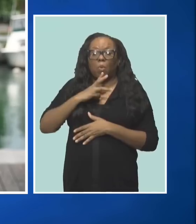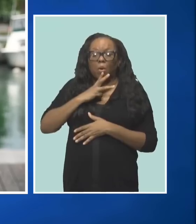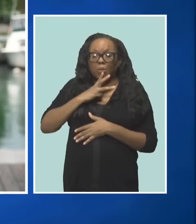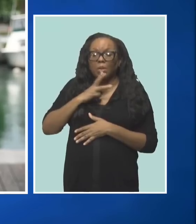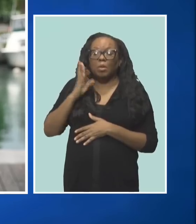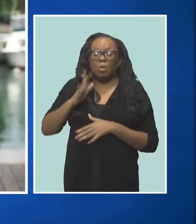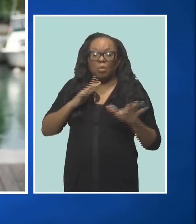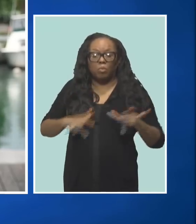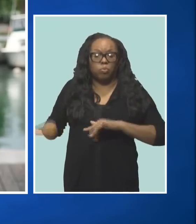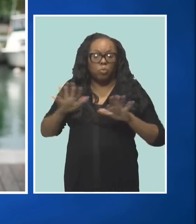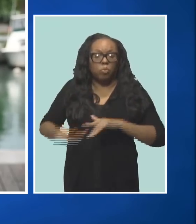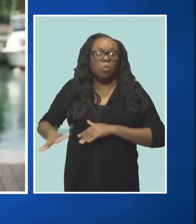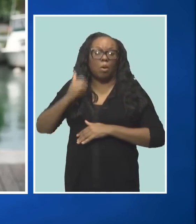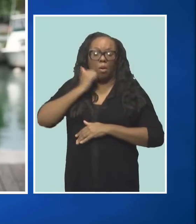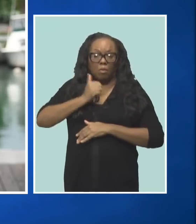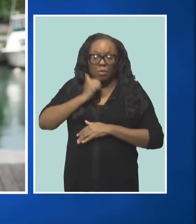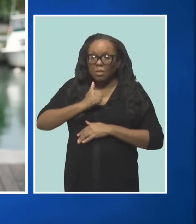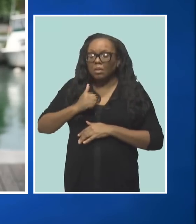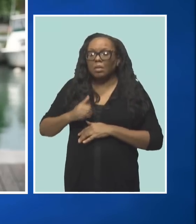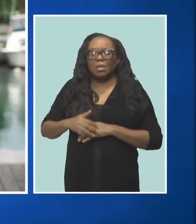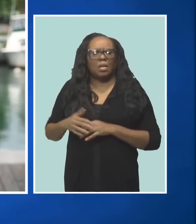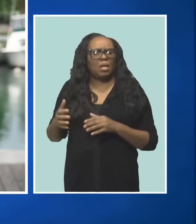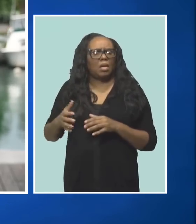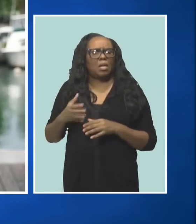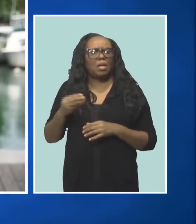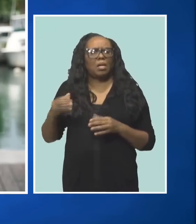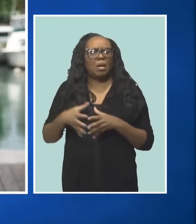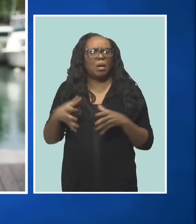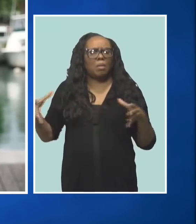The usage of that water now will also depend on the type of